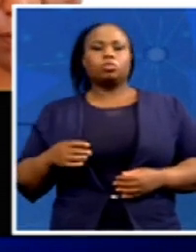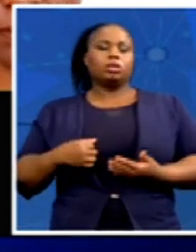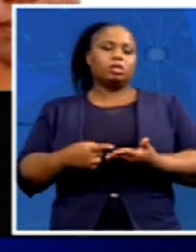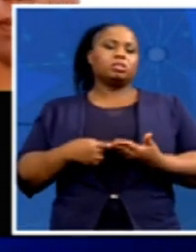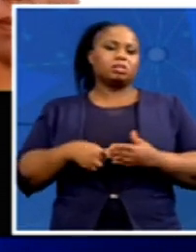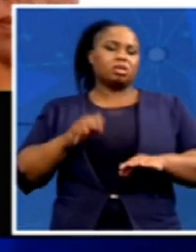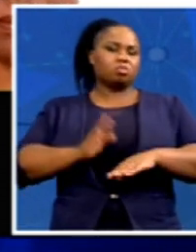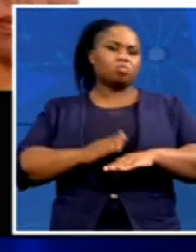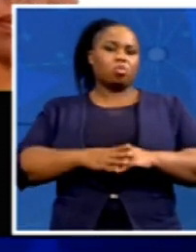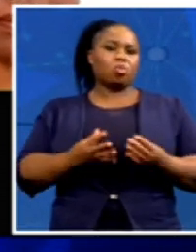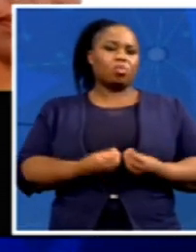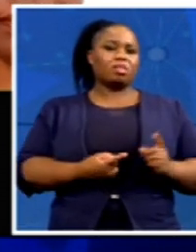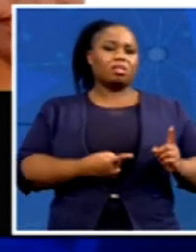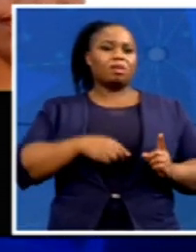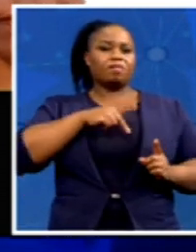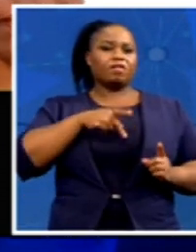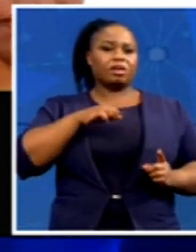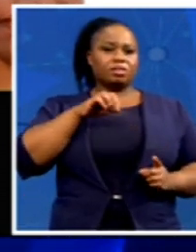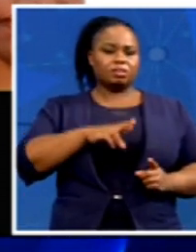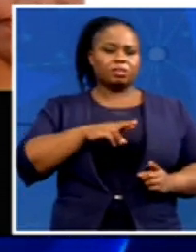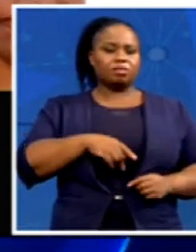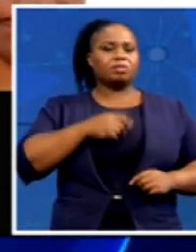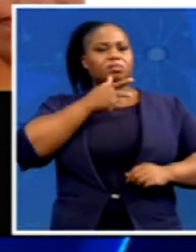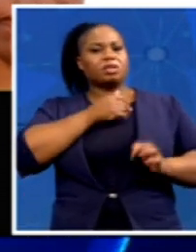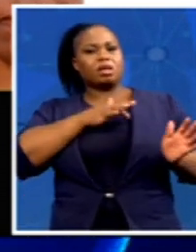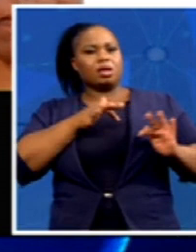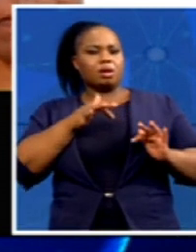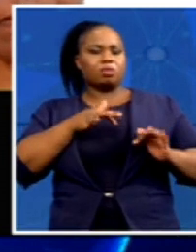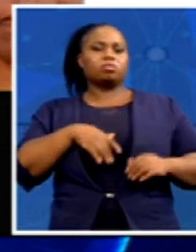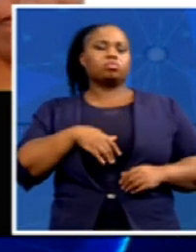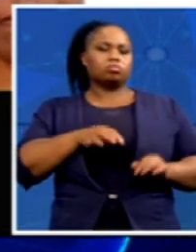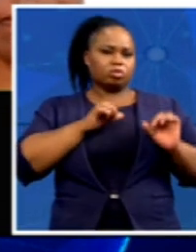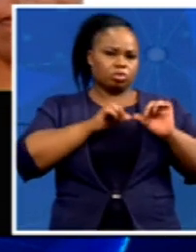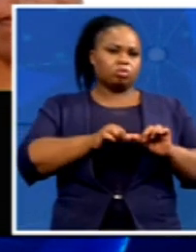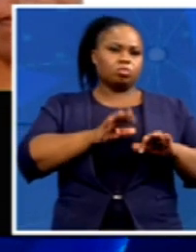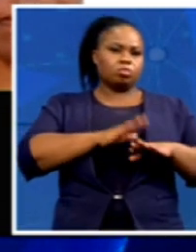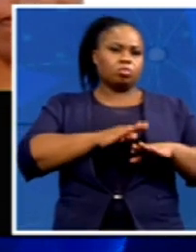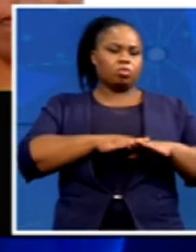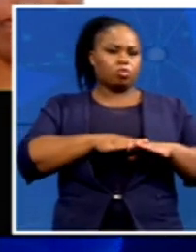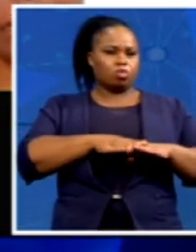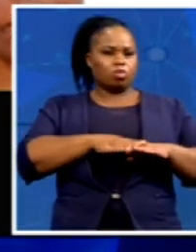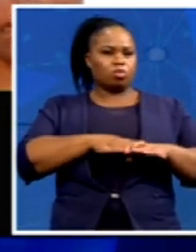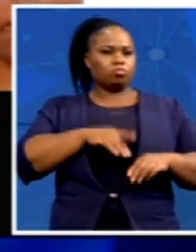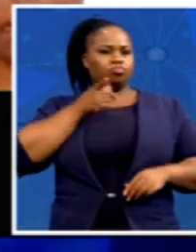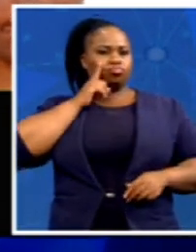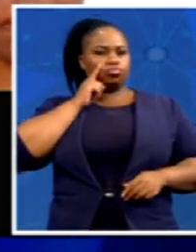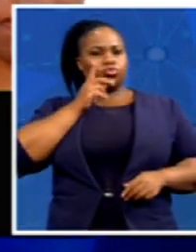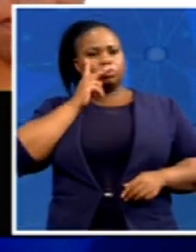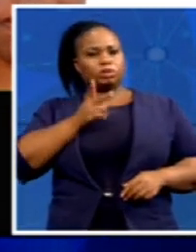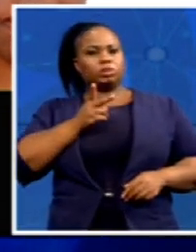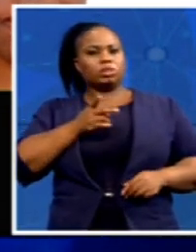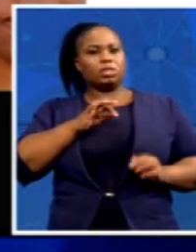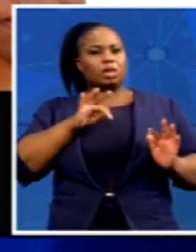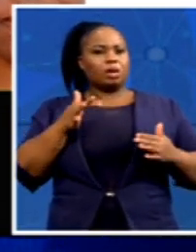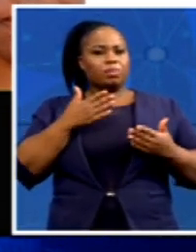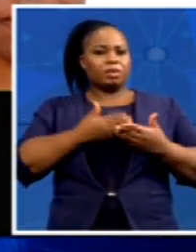Strive Masiwa and others to continue to negotiate on how we can get those drugs at affordable rates and as quickly